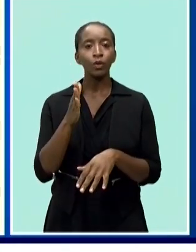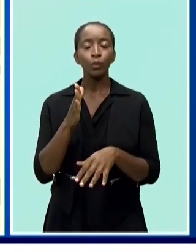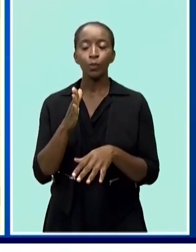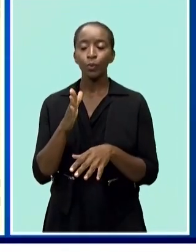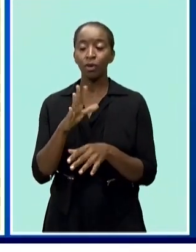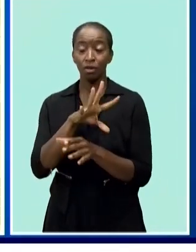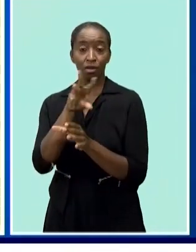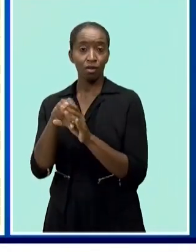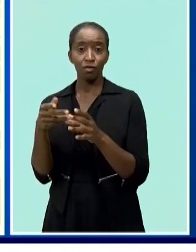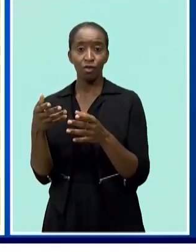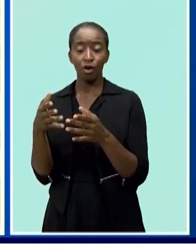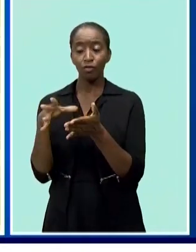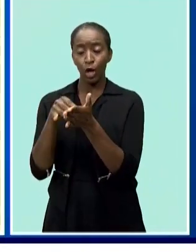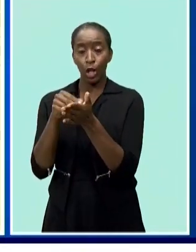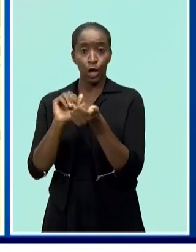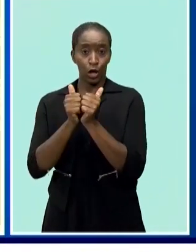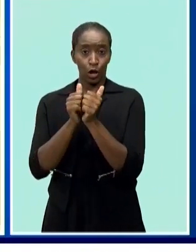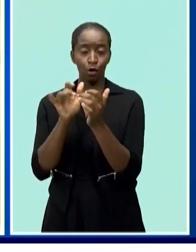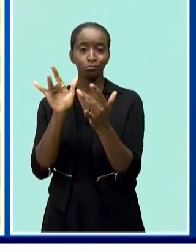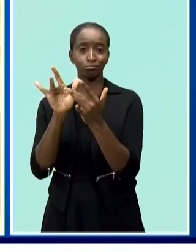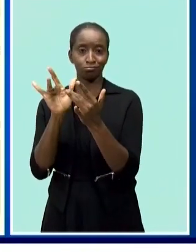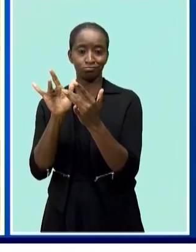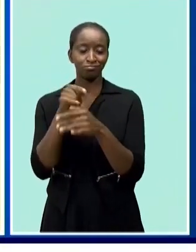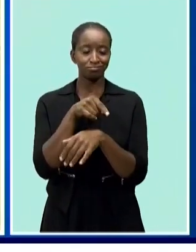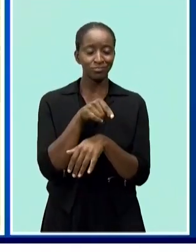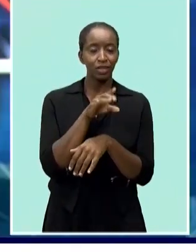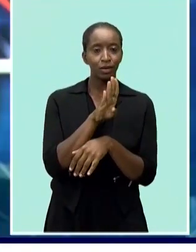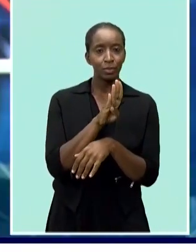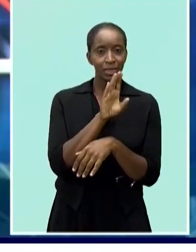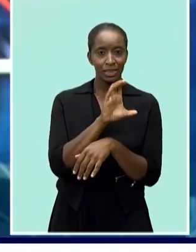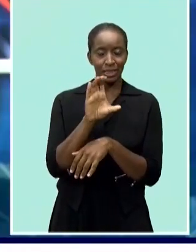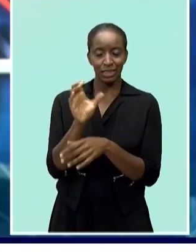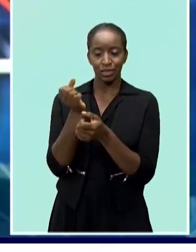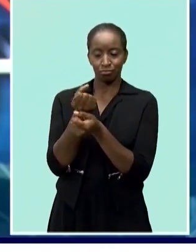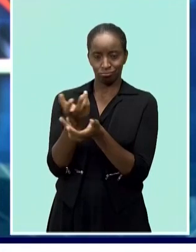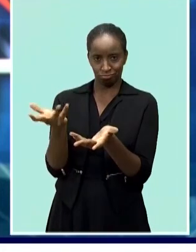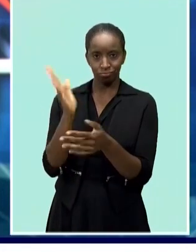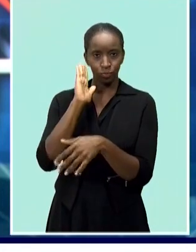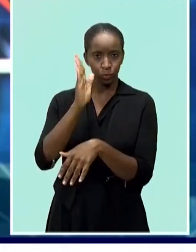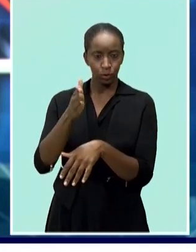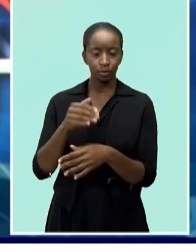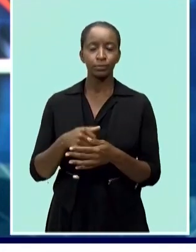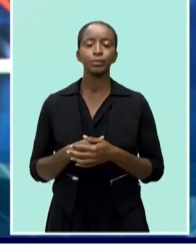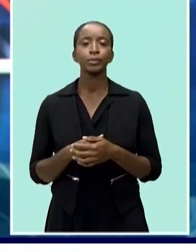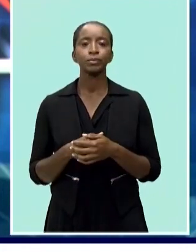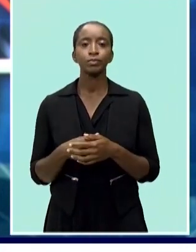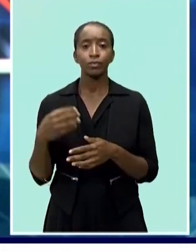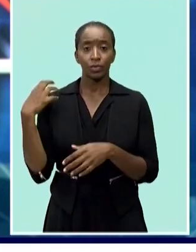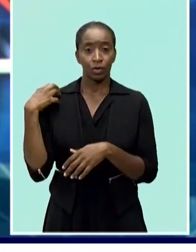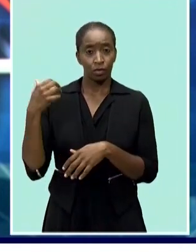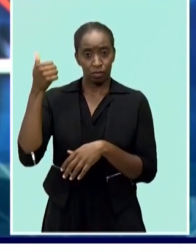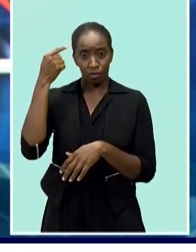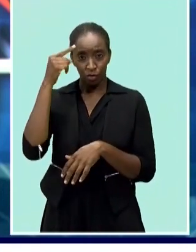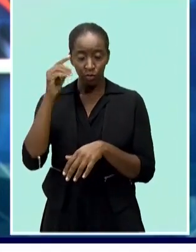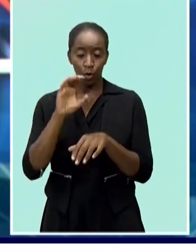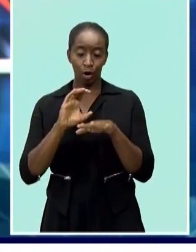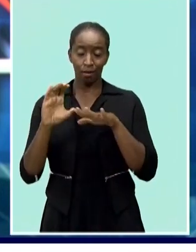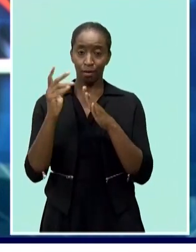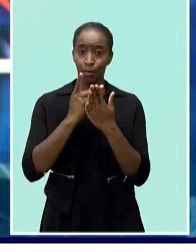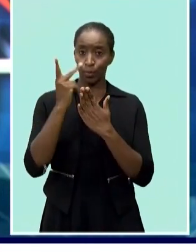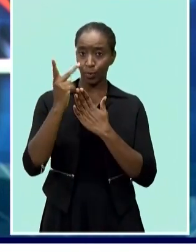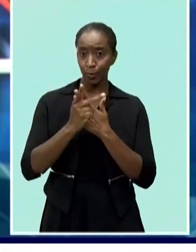component facilitated by the Barbados Community College. Meantime, Chairman of the Caribbean Program, Dr. Victor Eastman, revealed